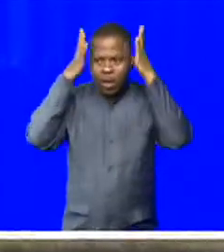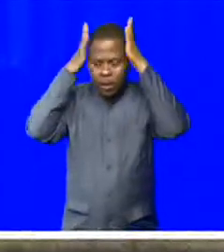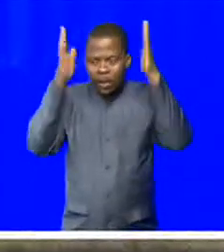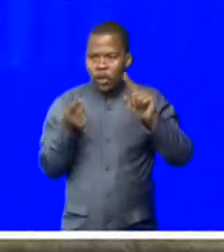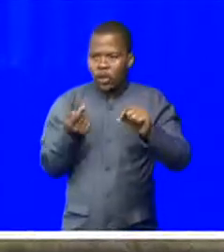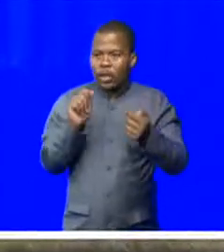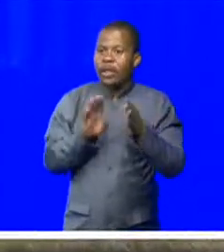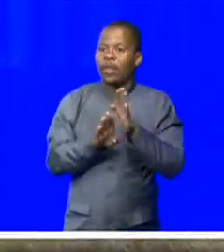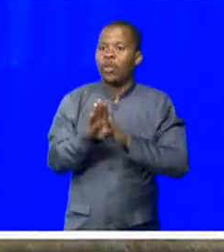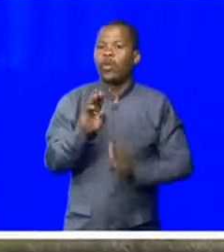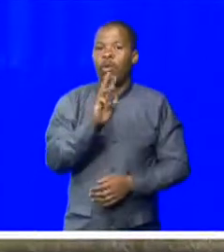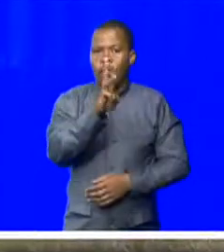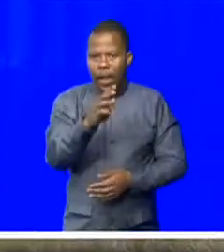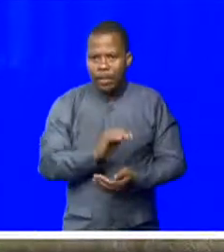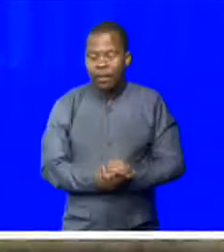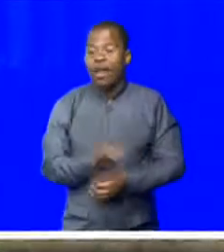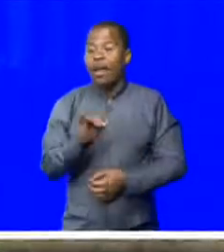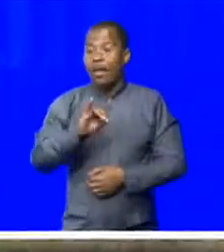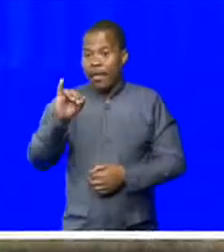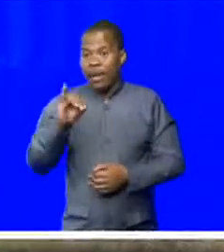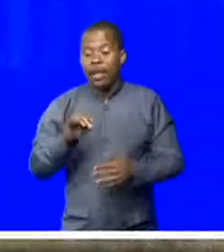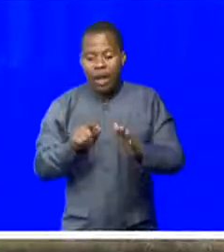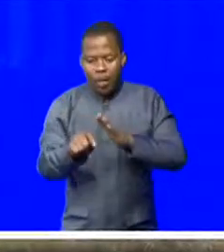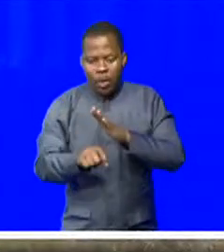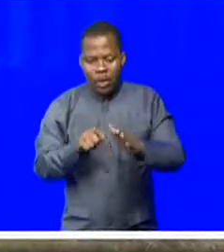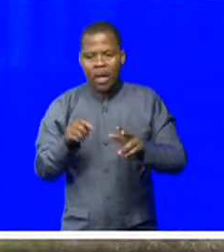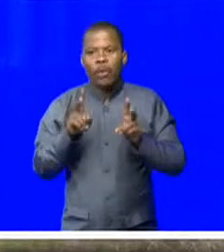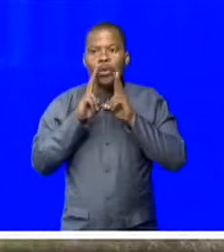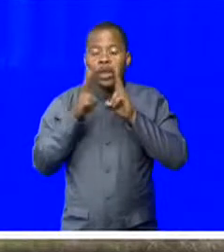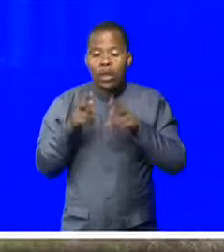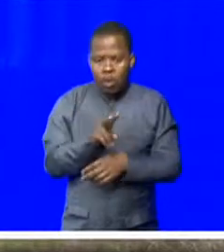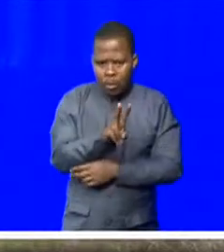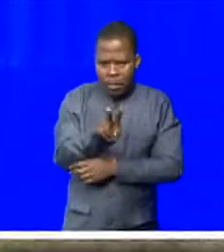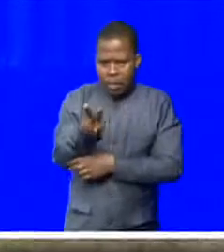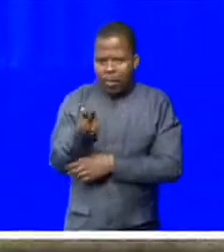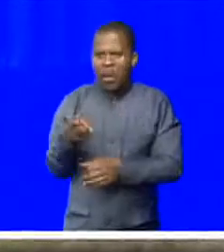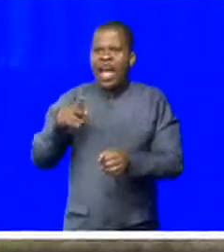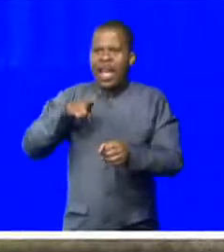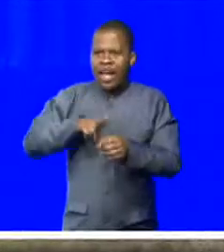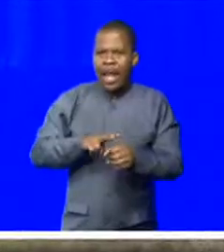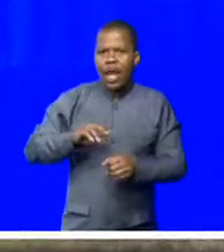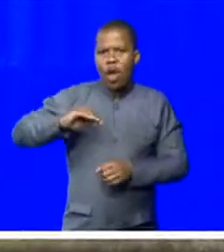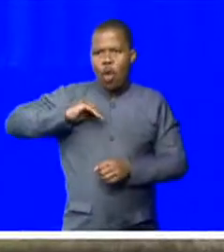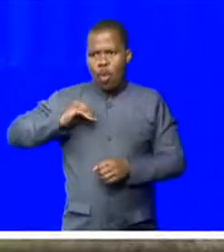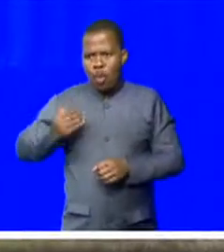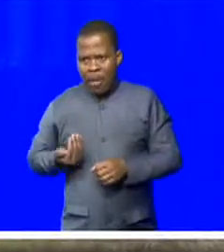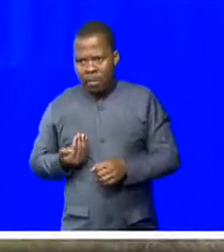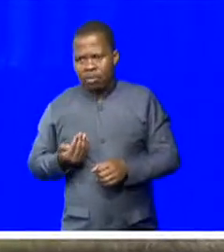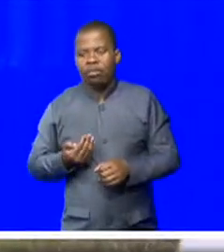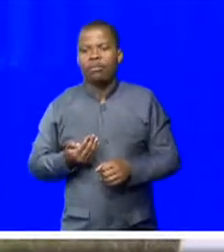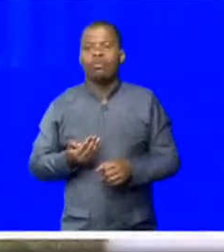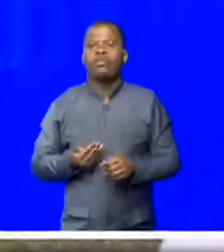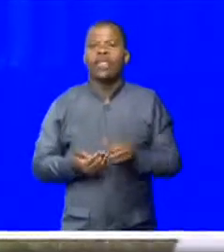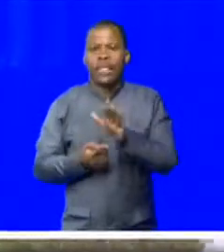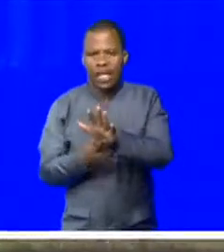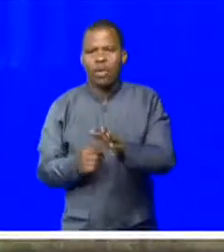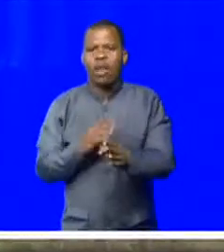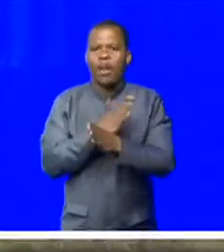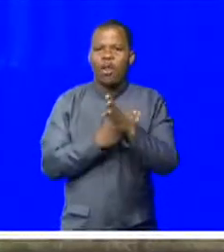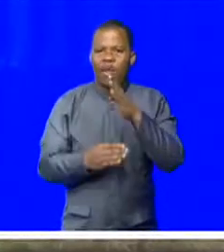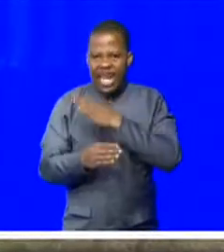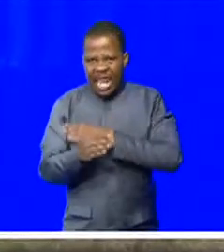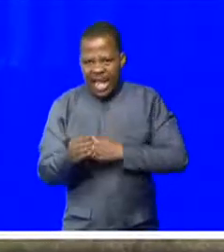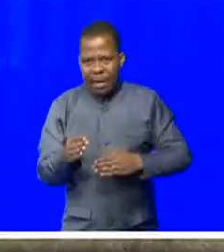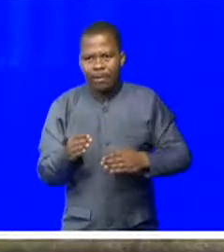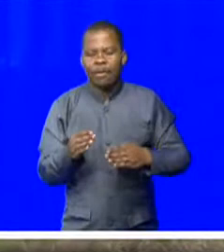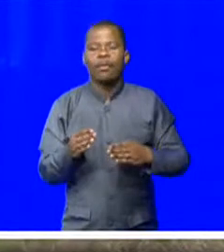just actually had a tour of the facility, and I saw, women with different